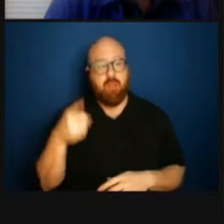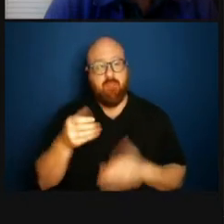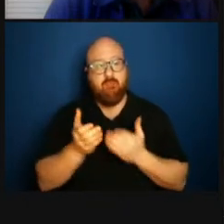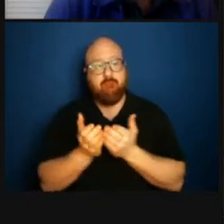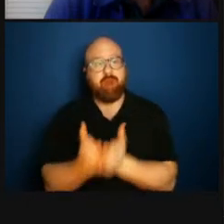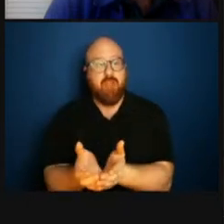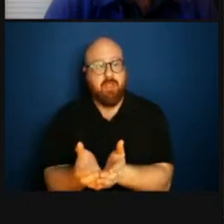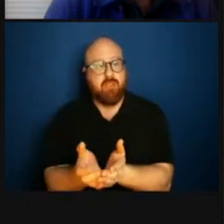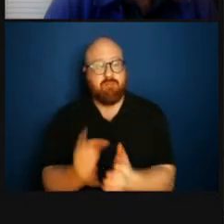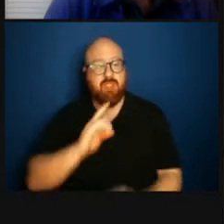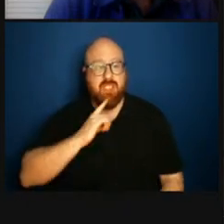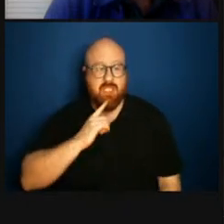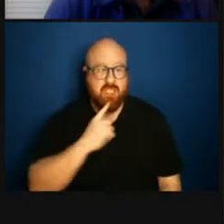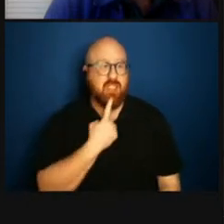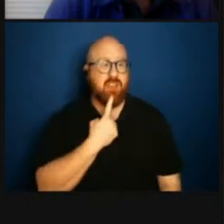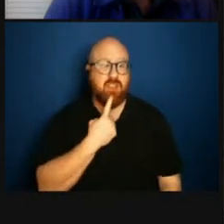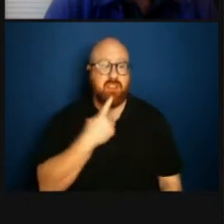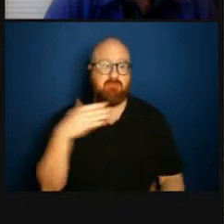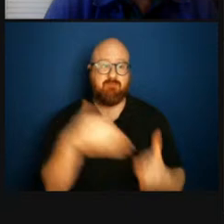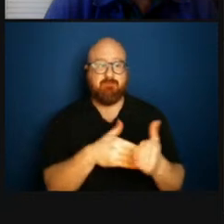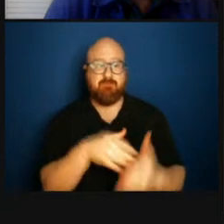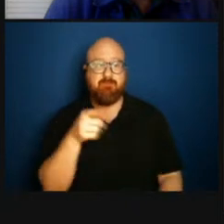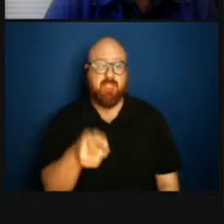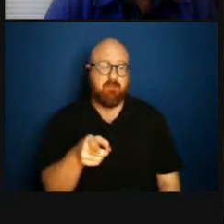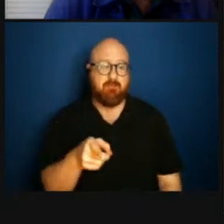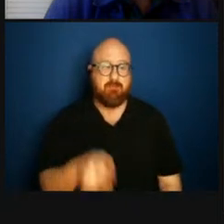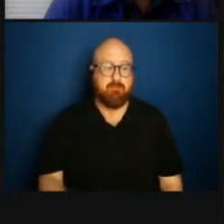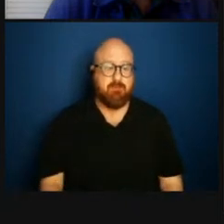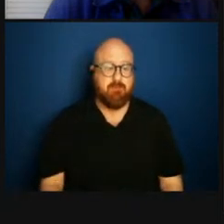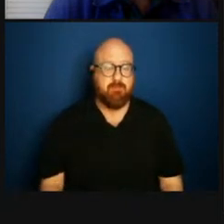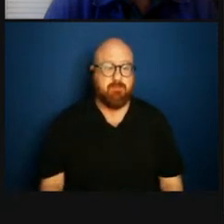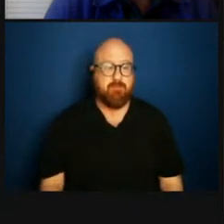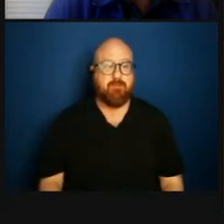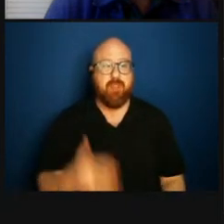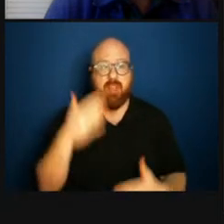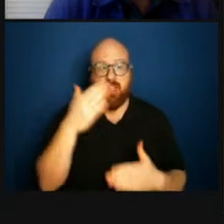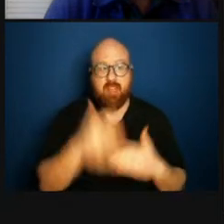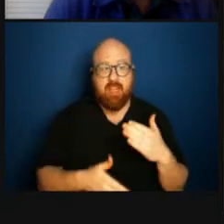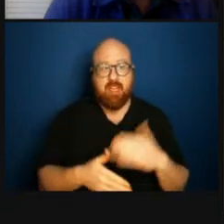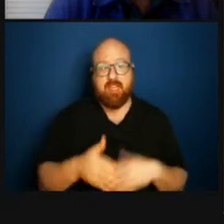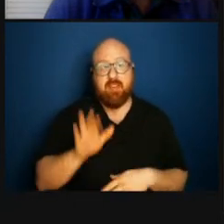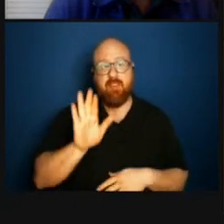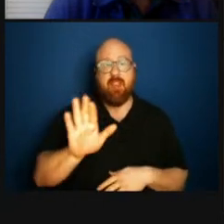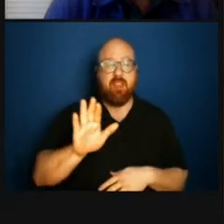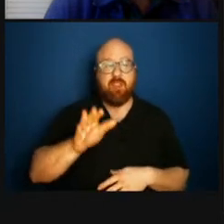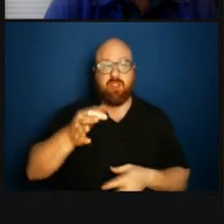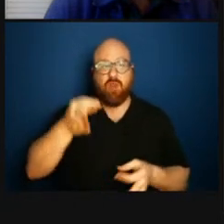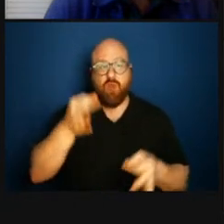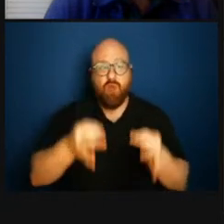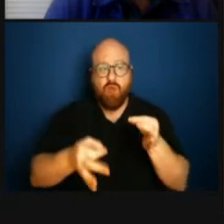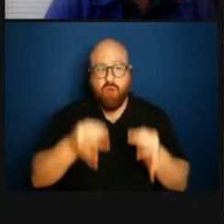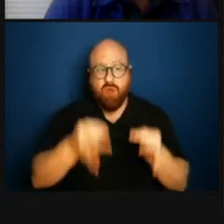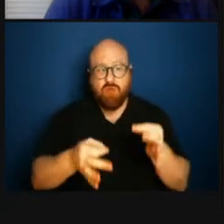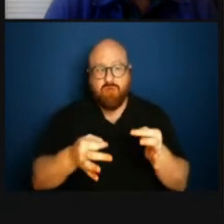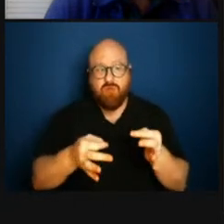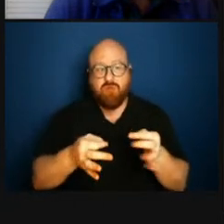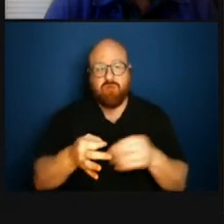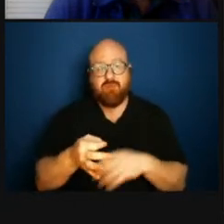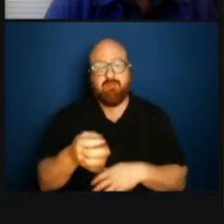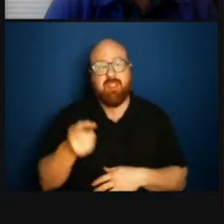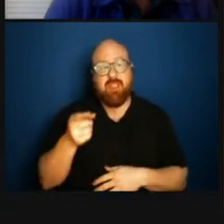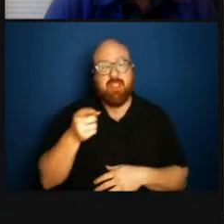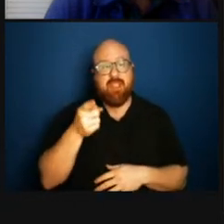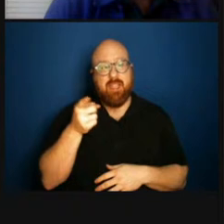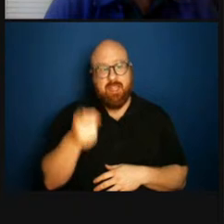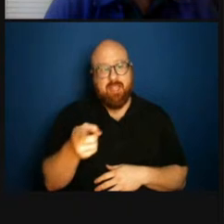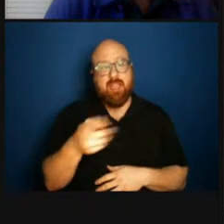it very, very seriously, and over at the end of this court-martial, they sentenced he and two of his compatriots to